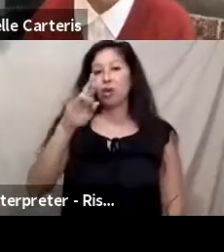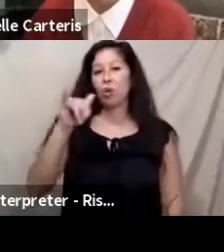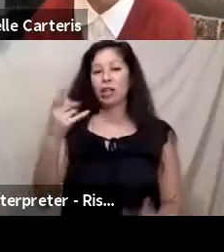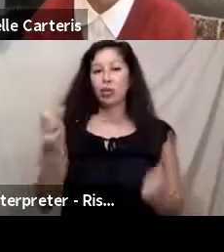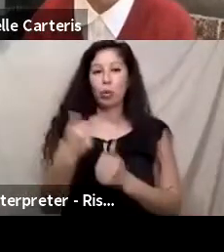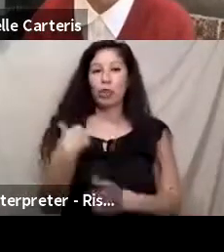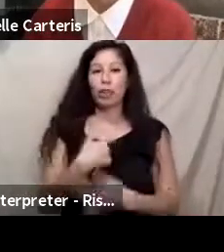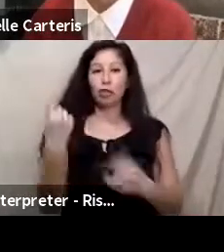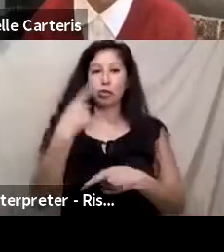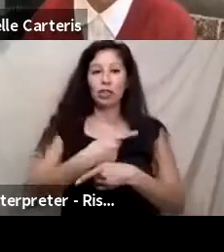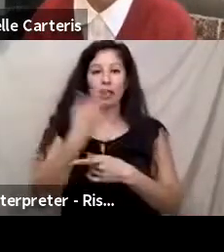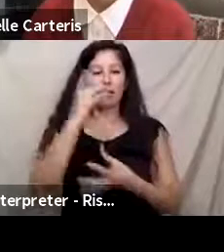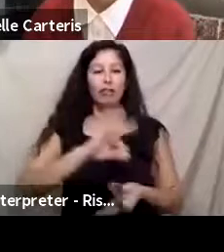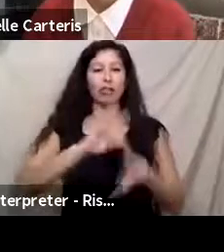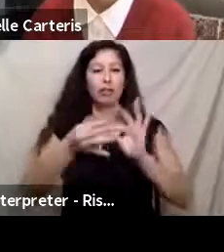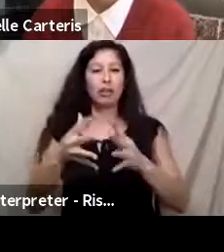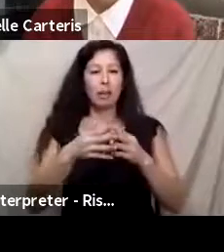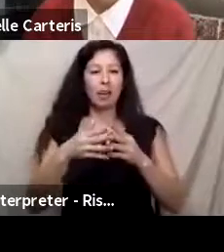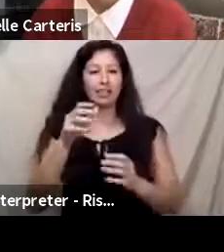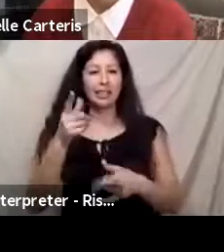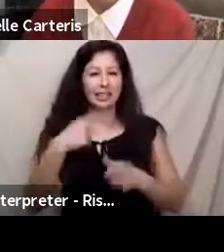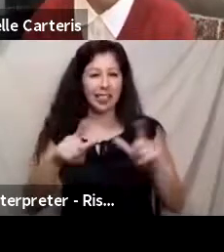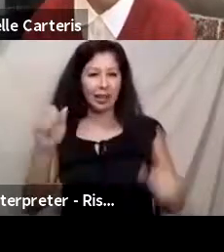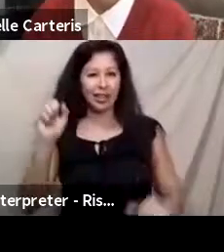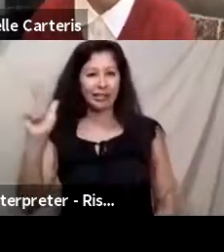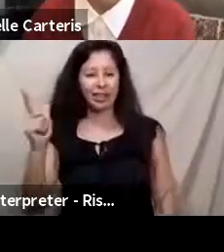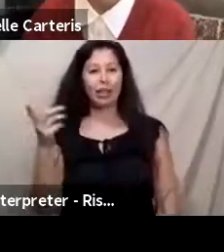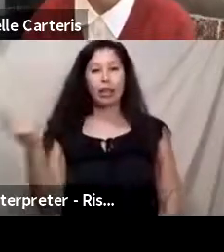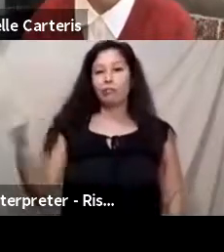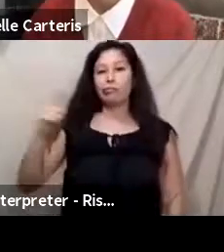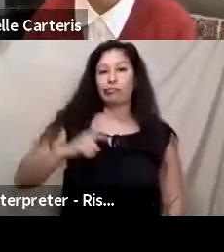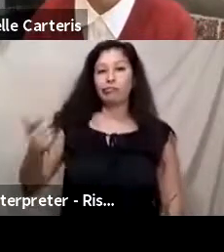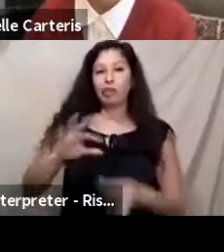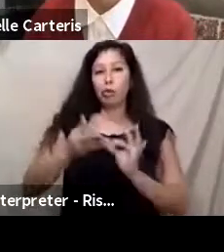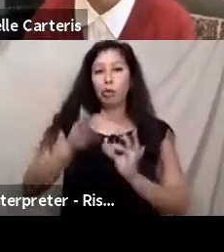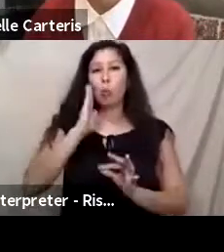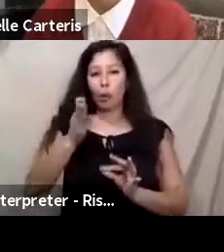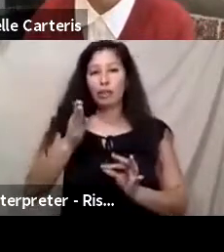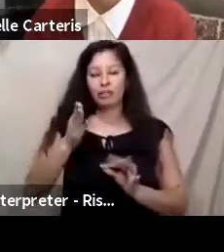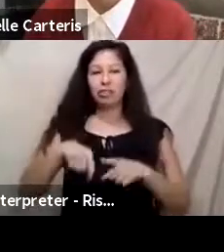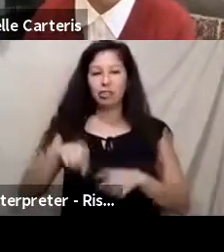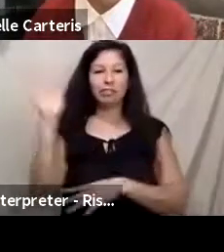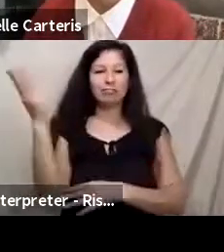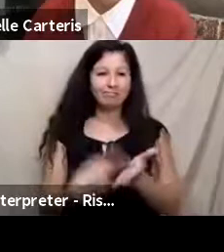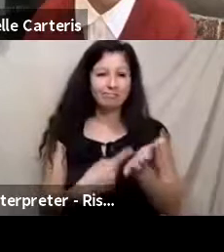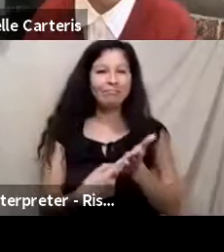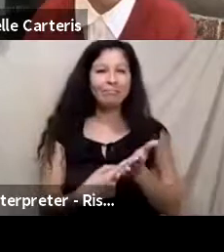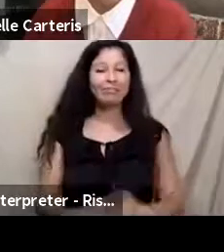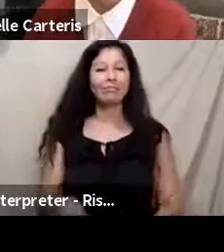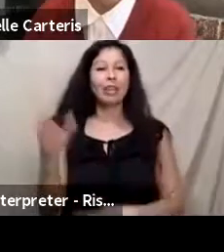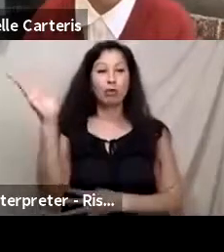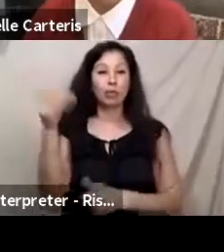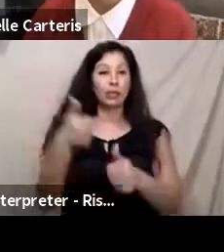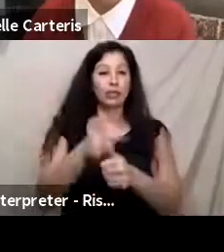to translate into American Sign Language. Courtney and Risa will be switching off periodically throughout today's discussion. The